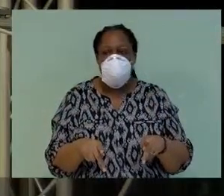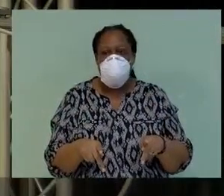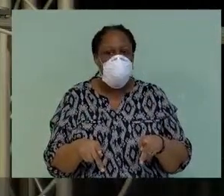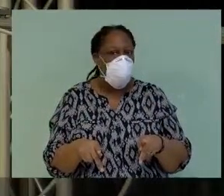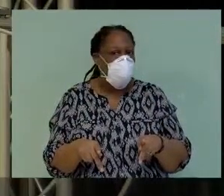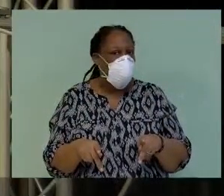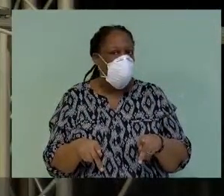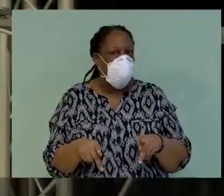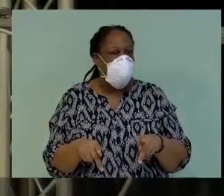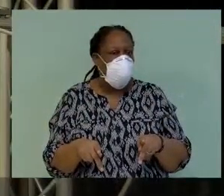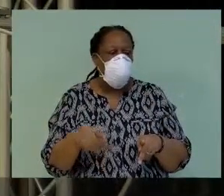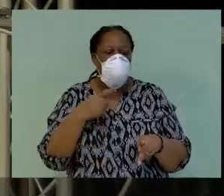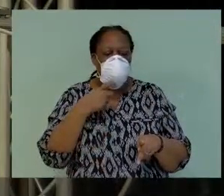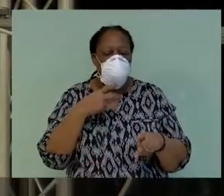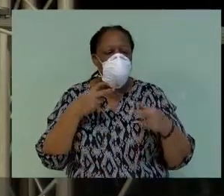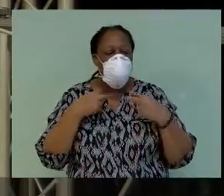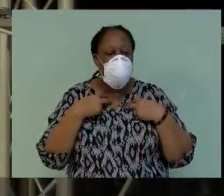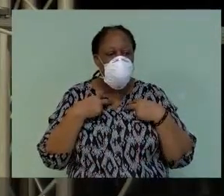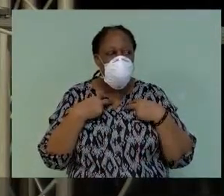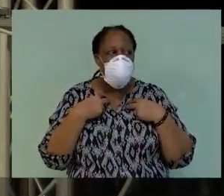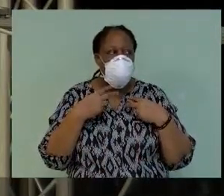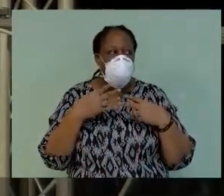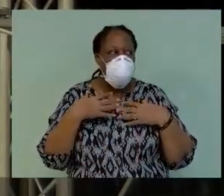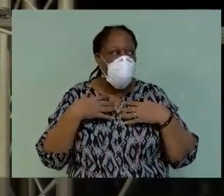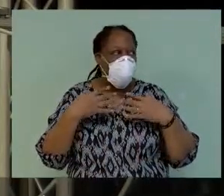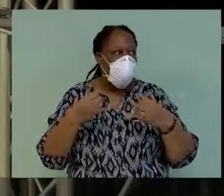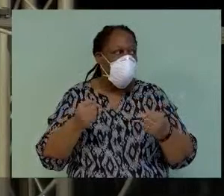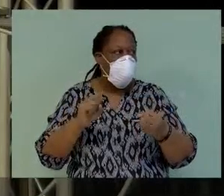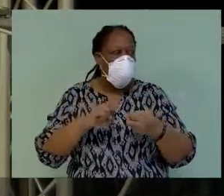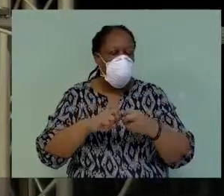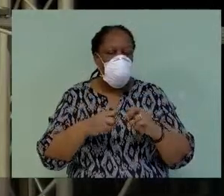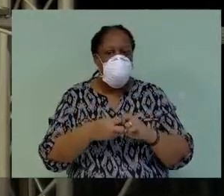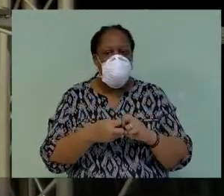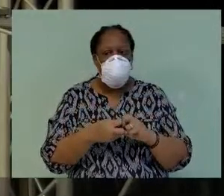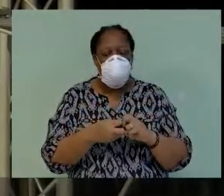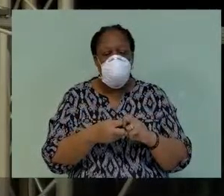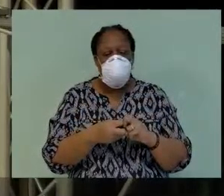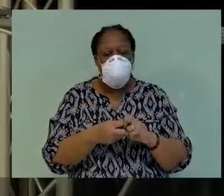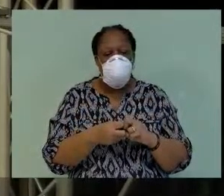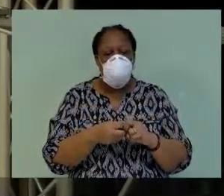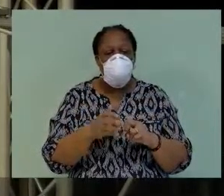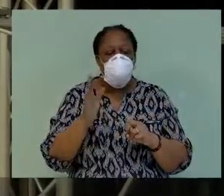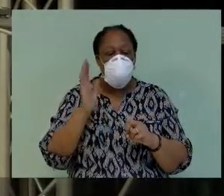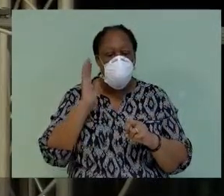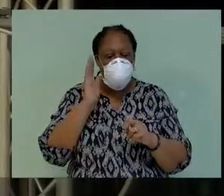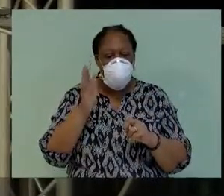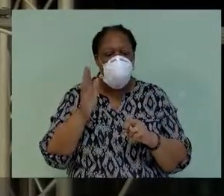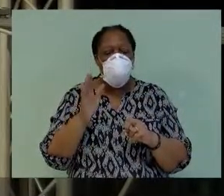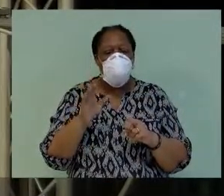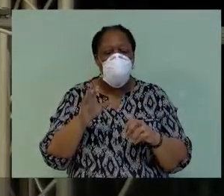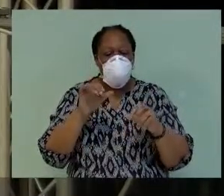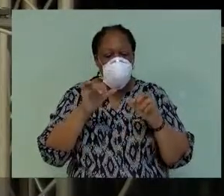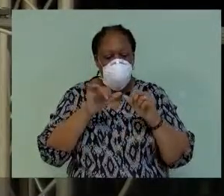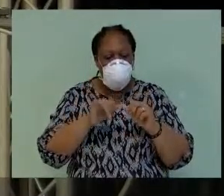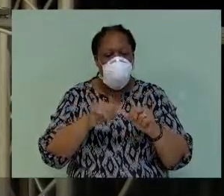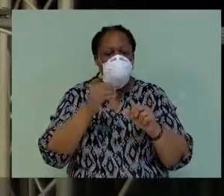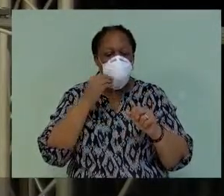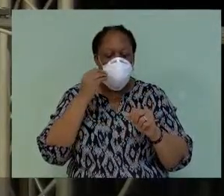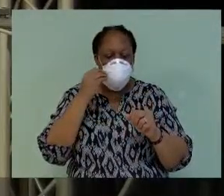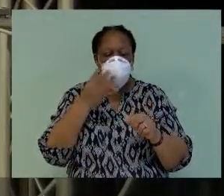who have chronic underlying conditions should be given preference to try and work from